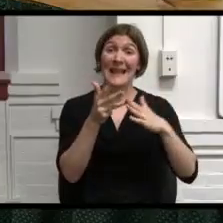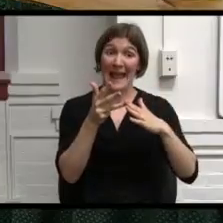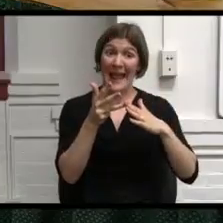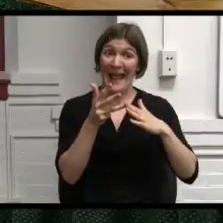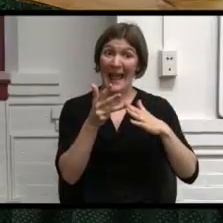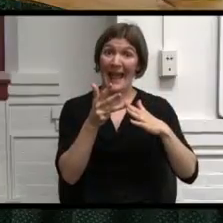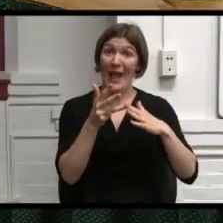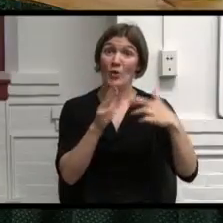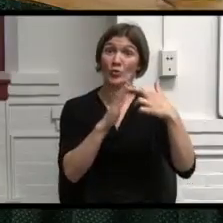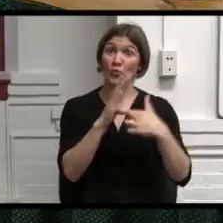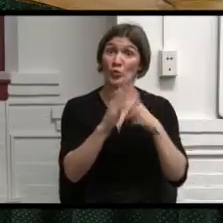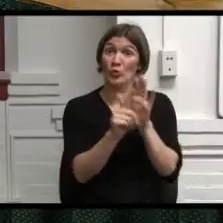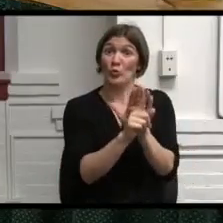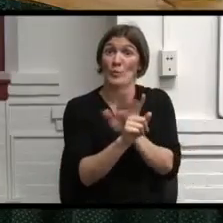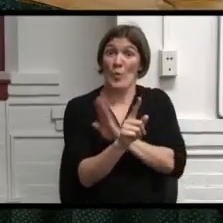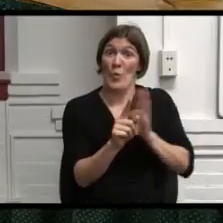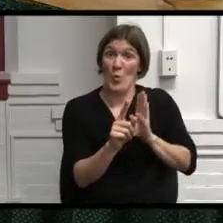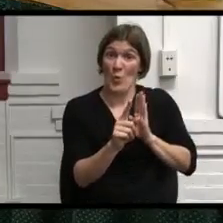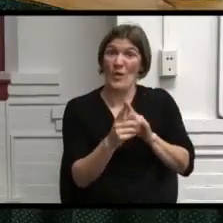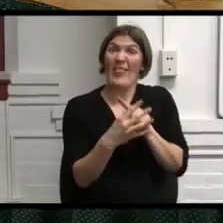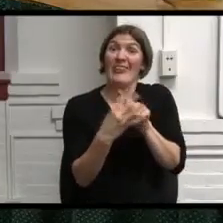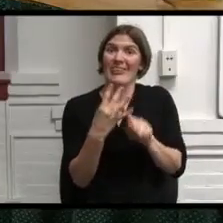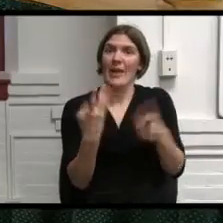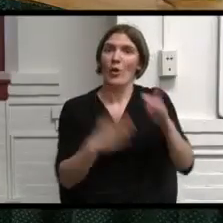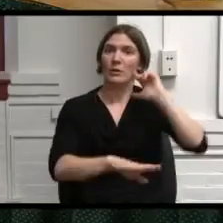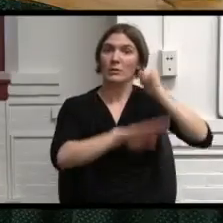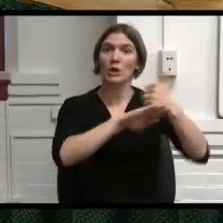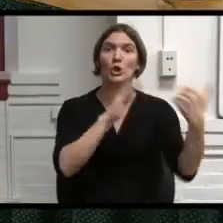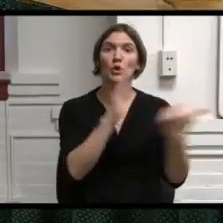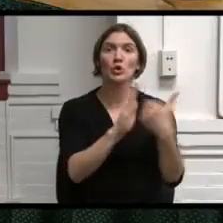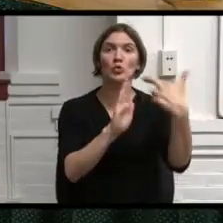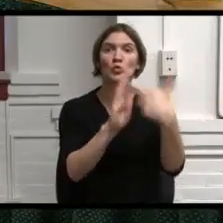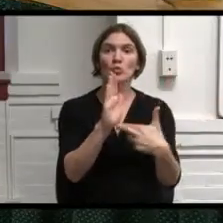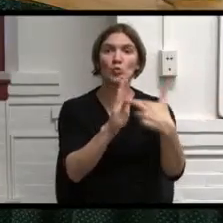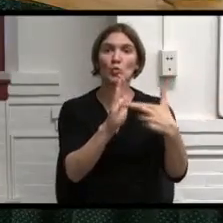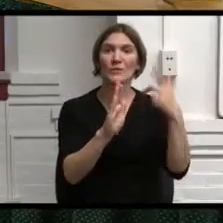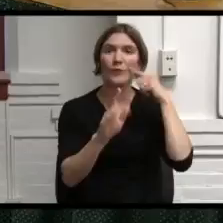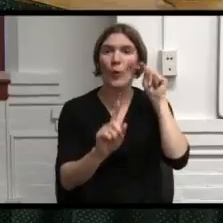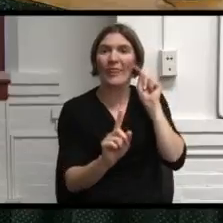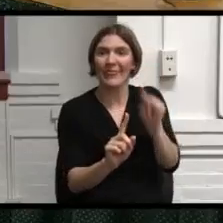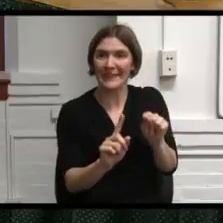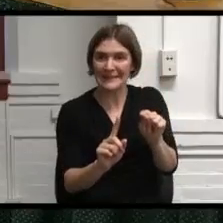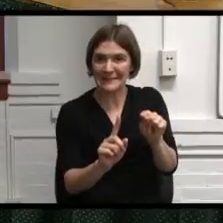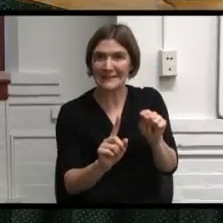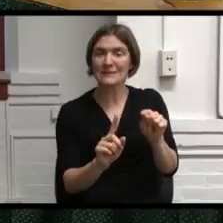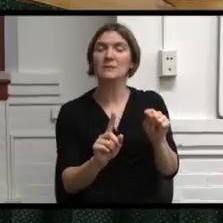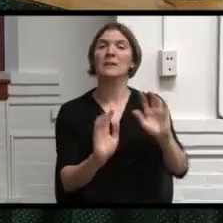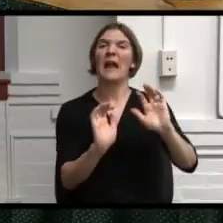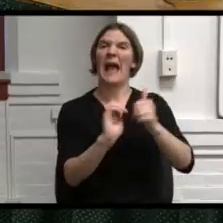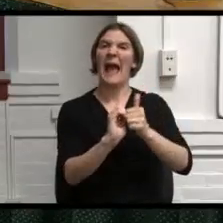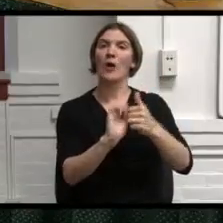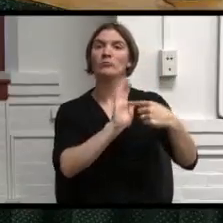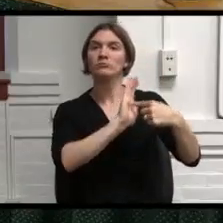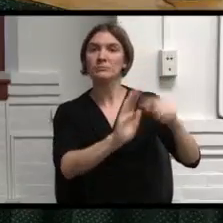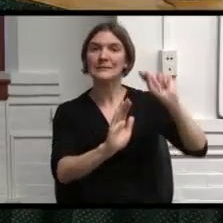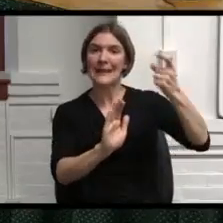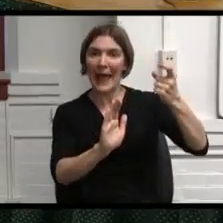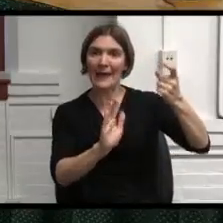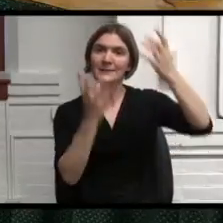Securities Rulemaking Board have established new standards of disclosure with respect to certain tax